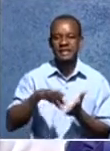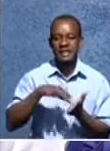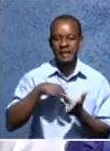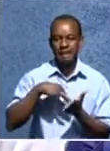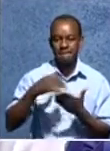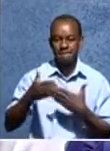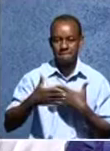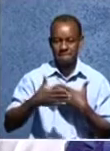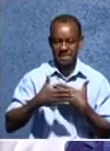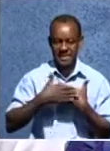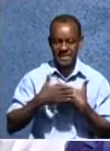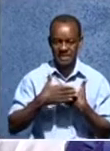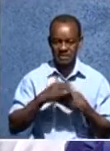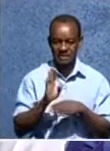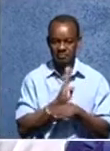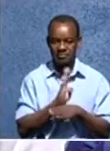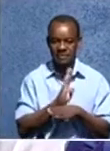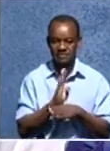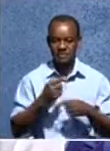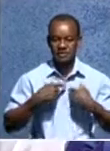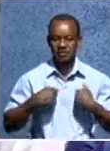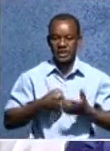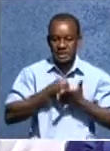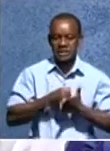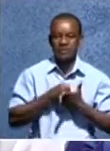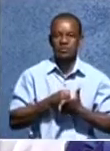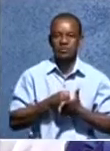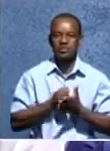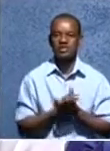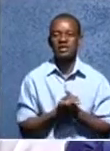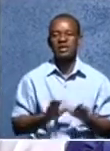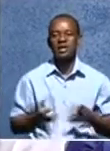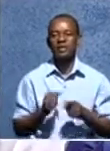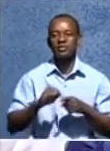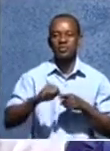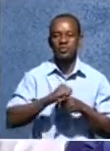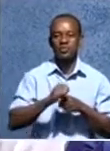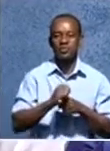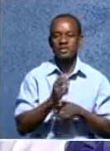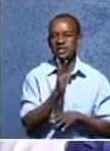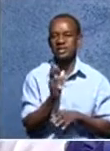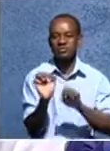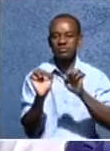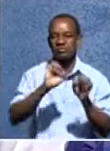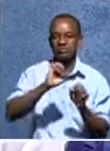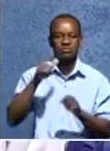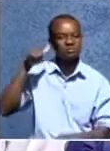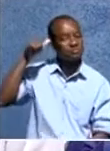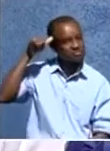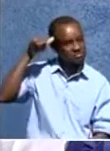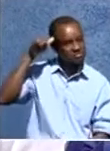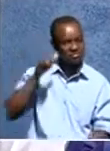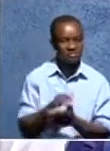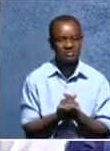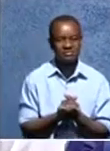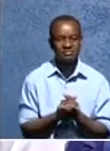would try and see how we would be training the taxi drivers. But I think in the long run, the program needs to be